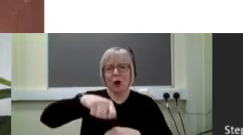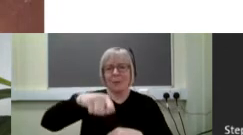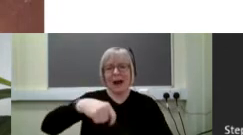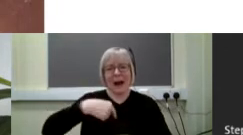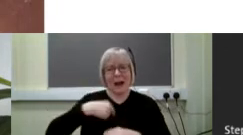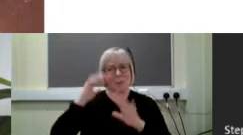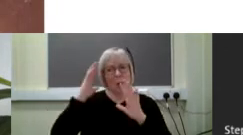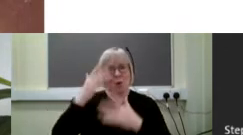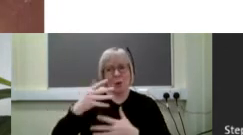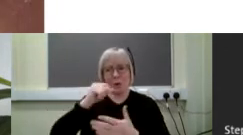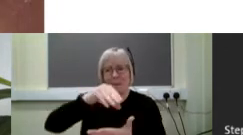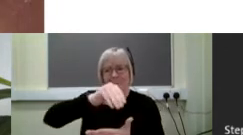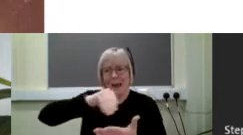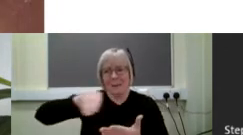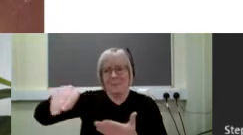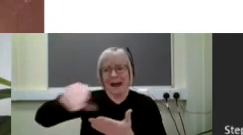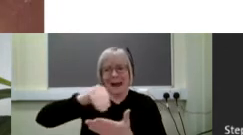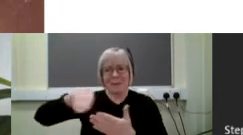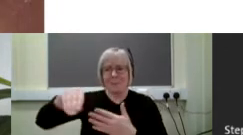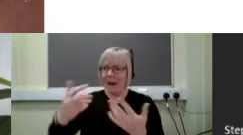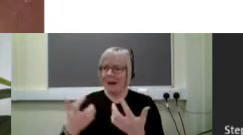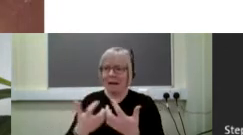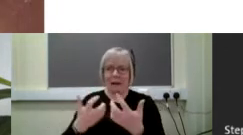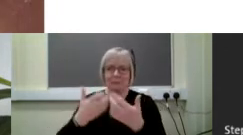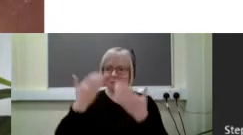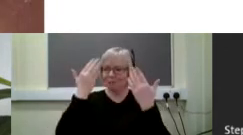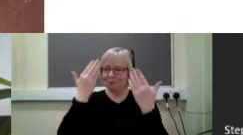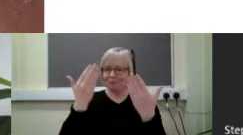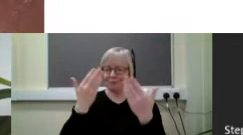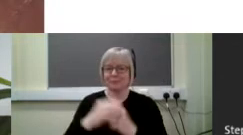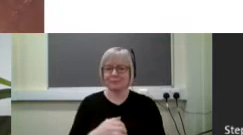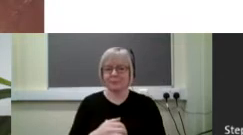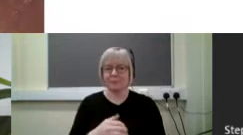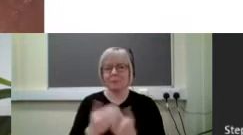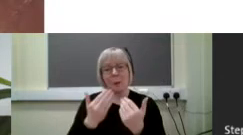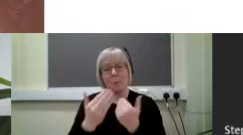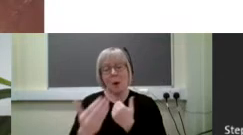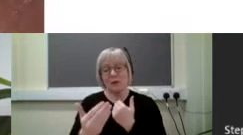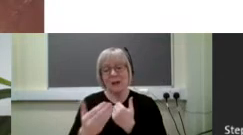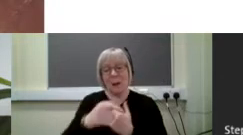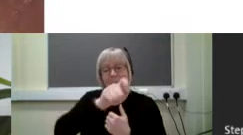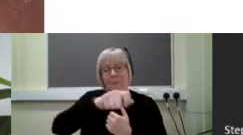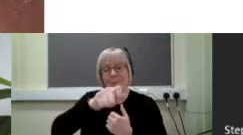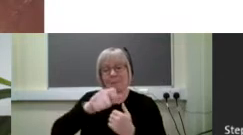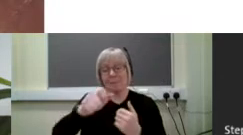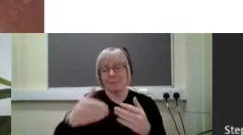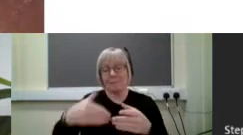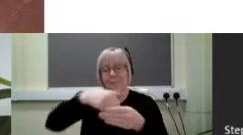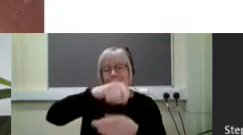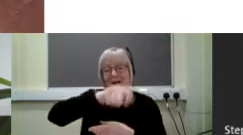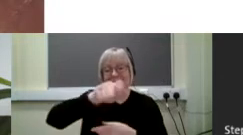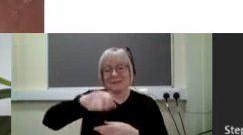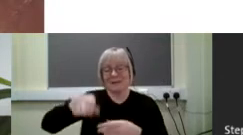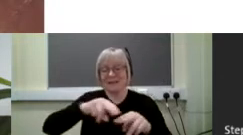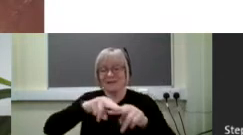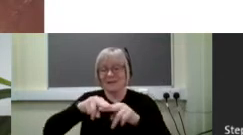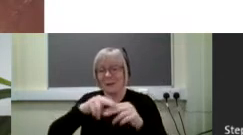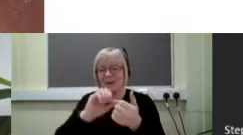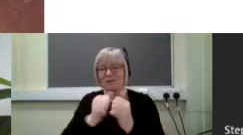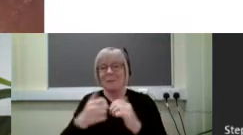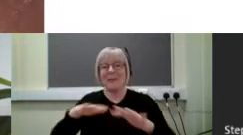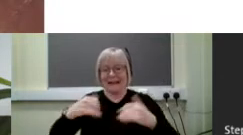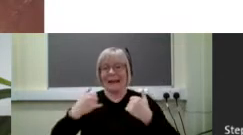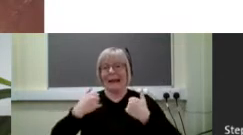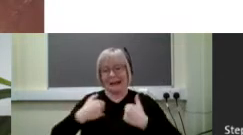we will pay it back." Most participants, their families, and their close relatives and neighbors had been ill with